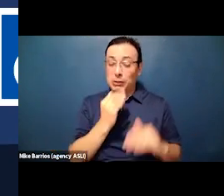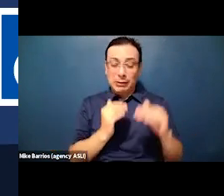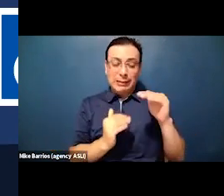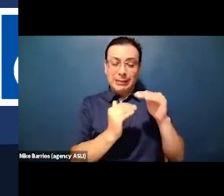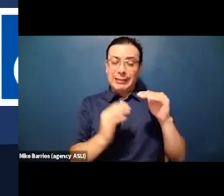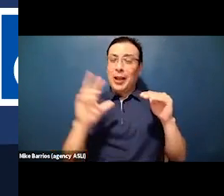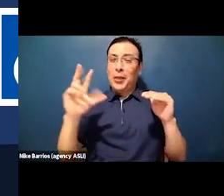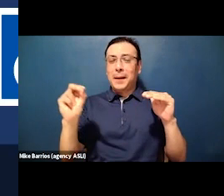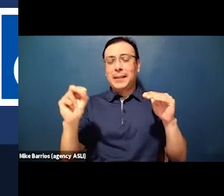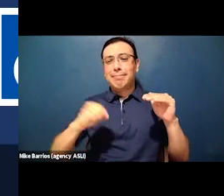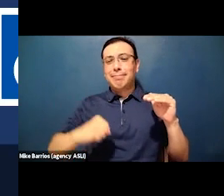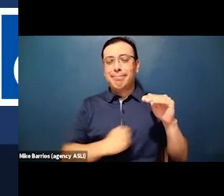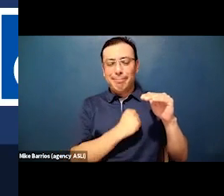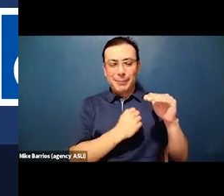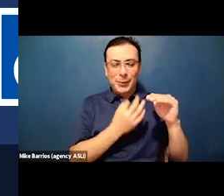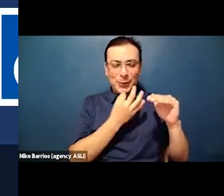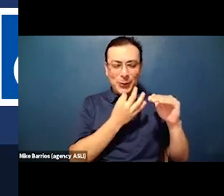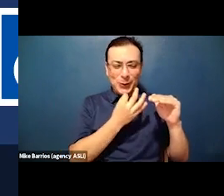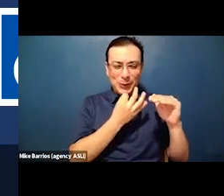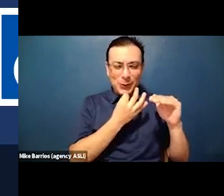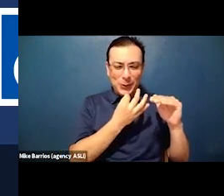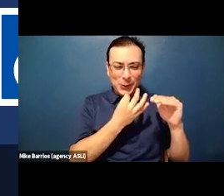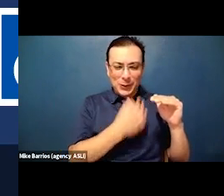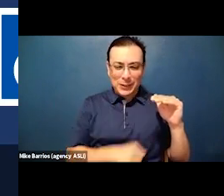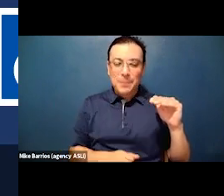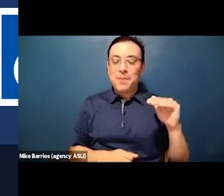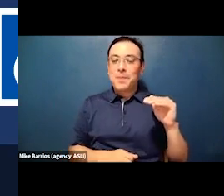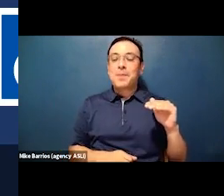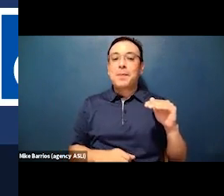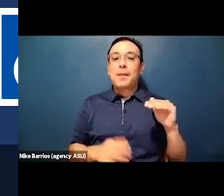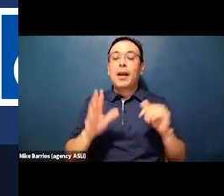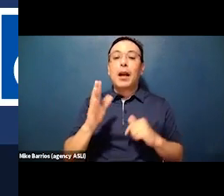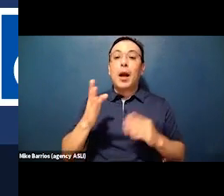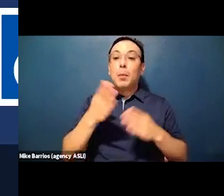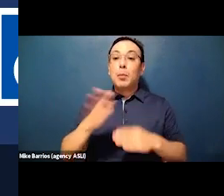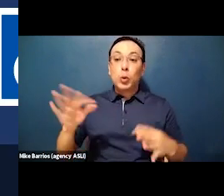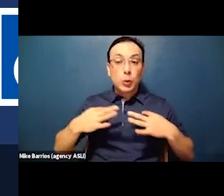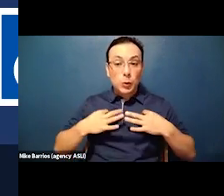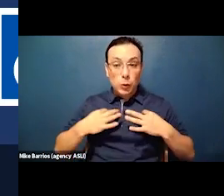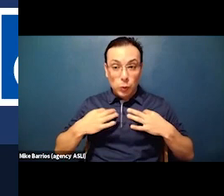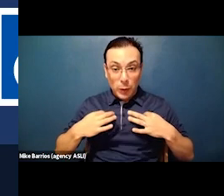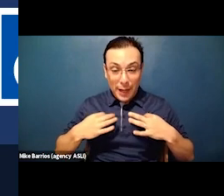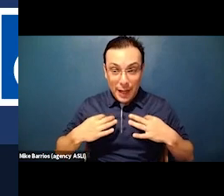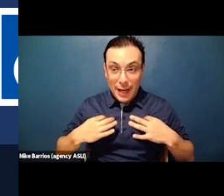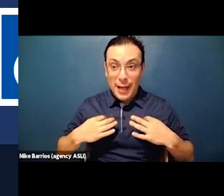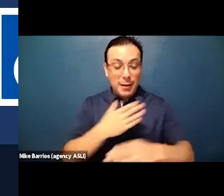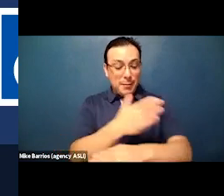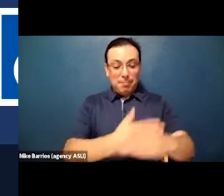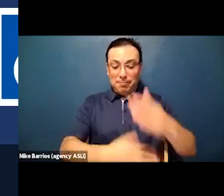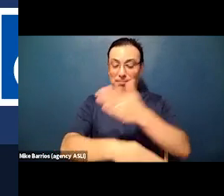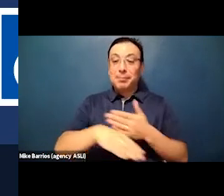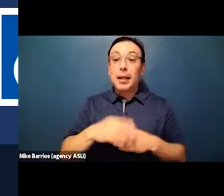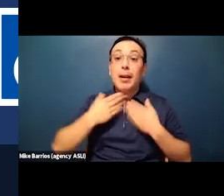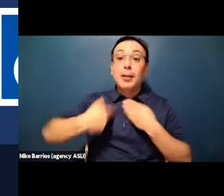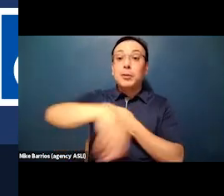We're a month away. I'm wearing a blue sweater. I'm wearing a rugby scarf, as they call